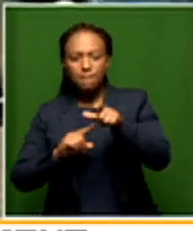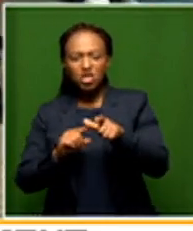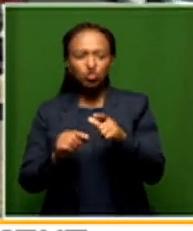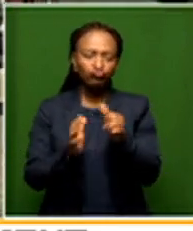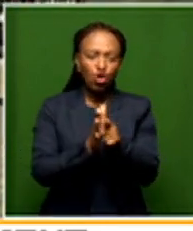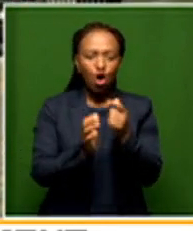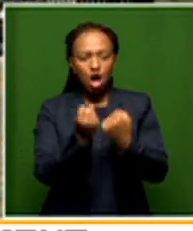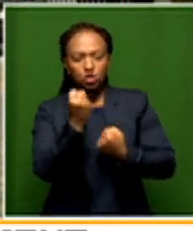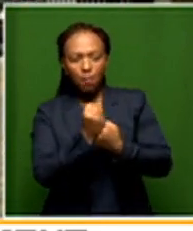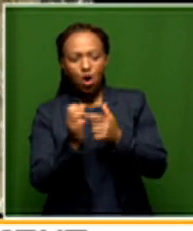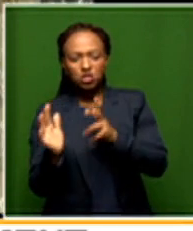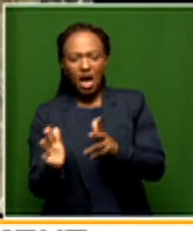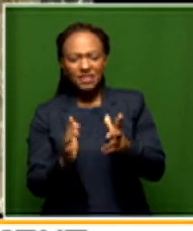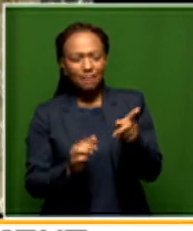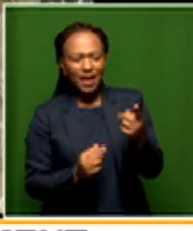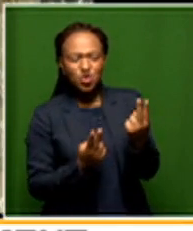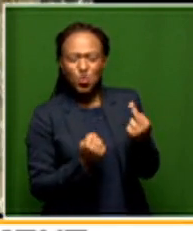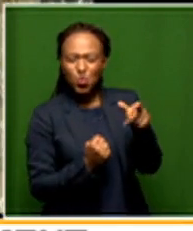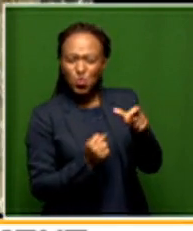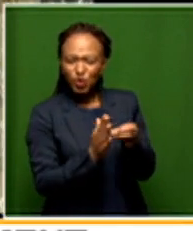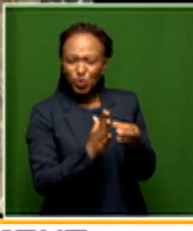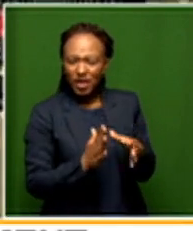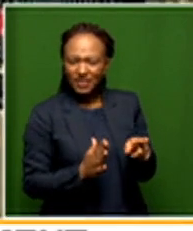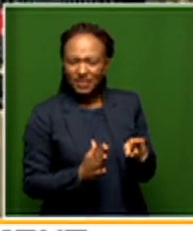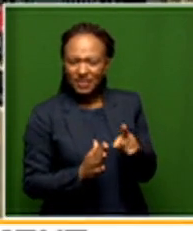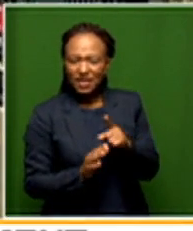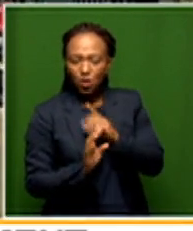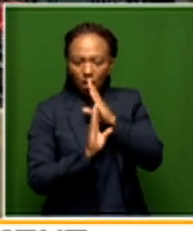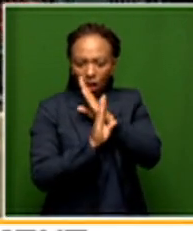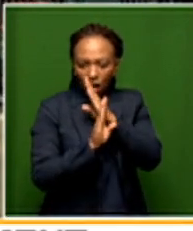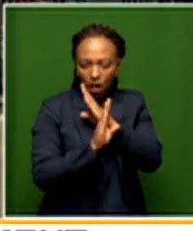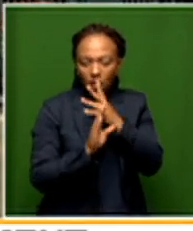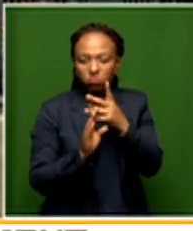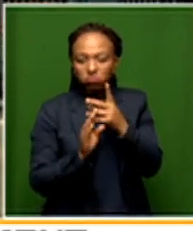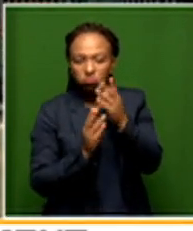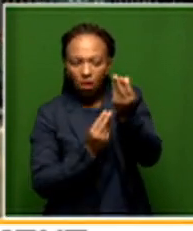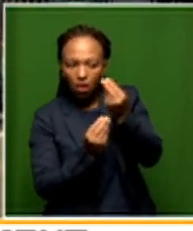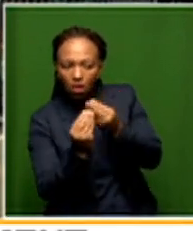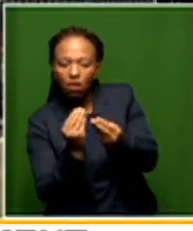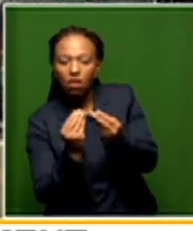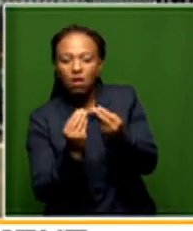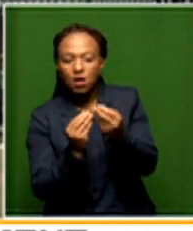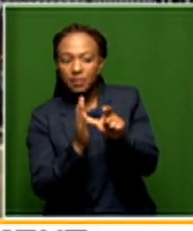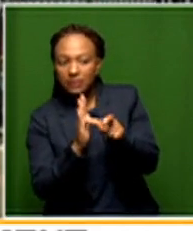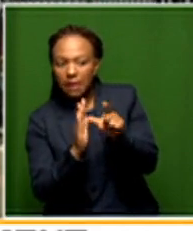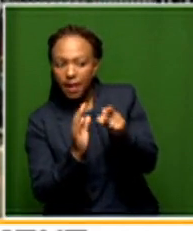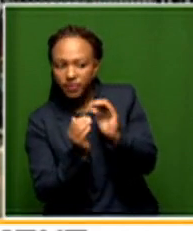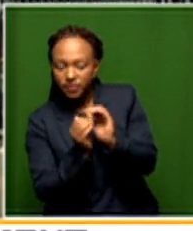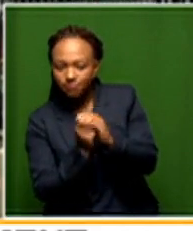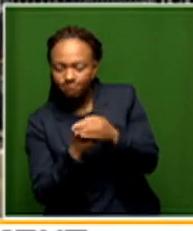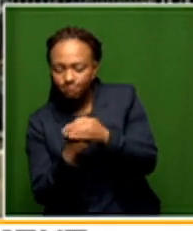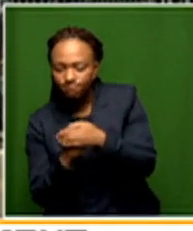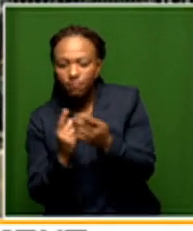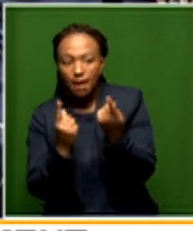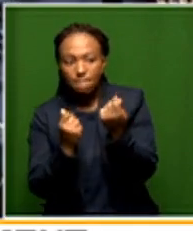corrupt activities take place in secret, like complex transactions that are designed to be hidden. There are